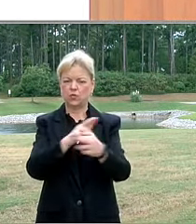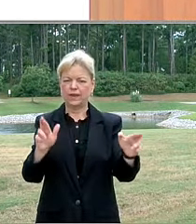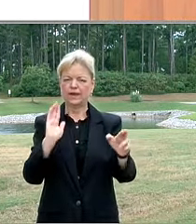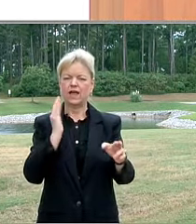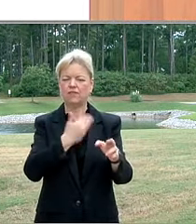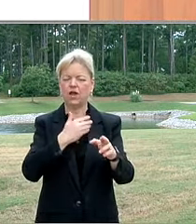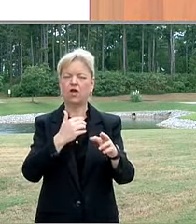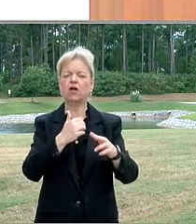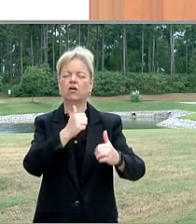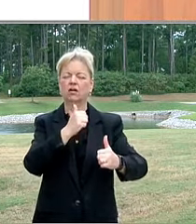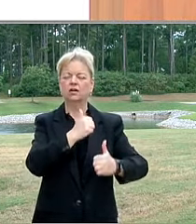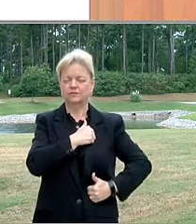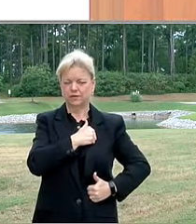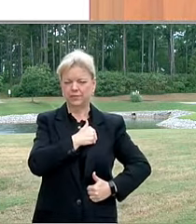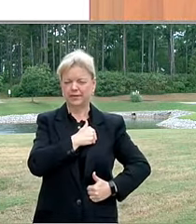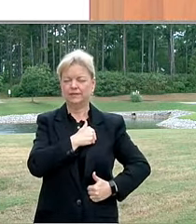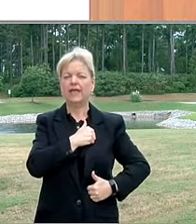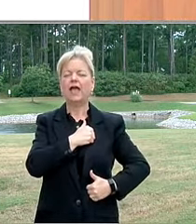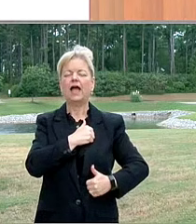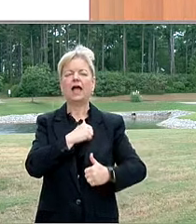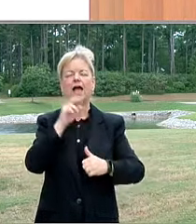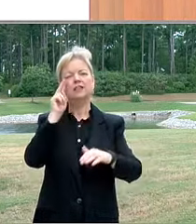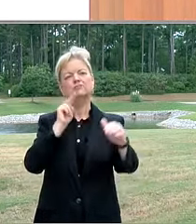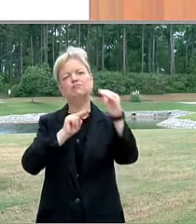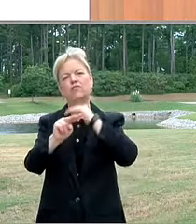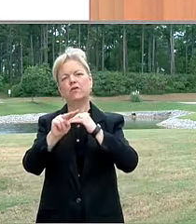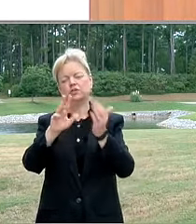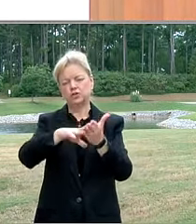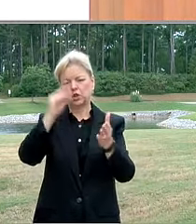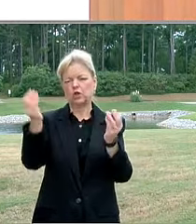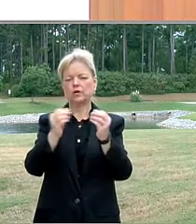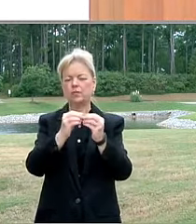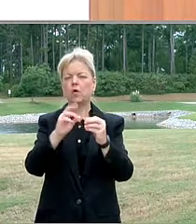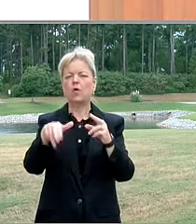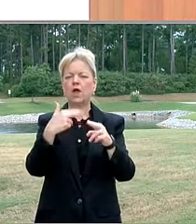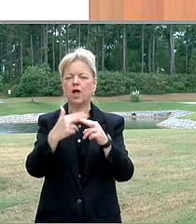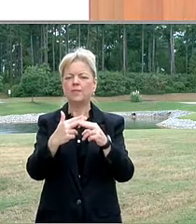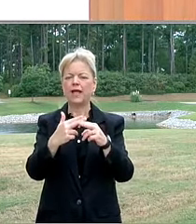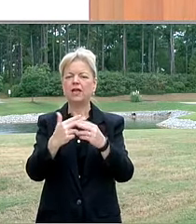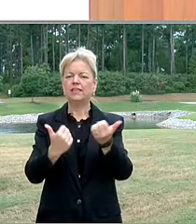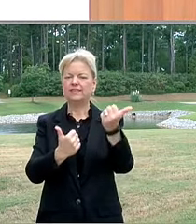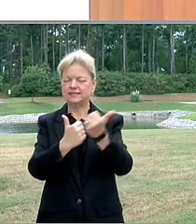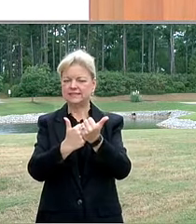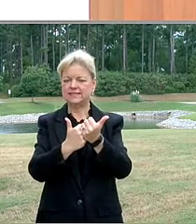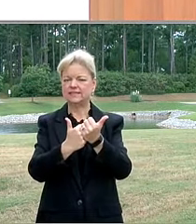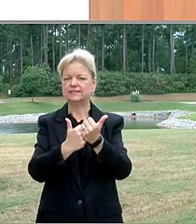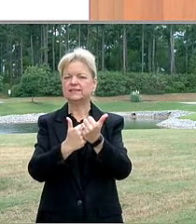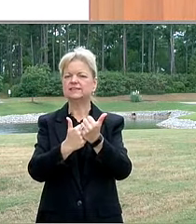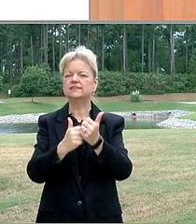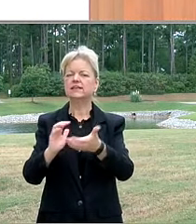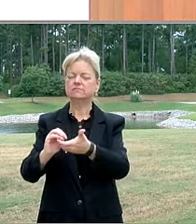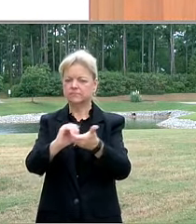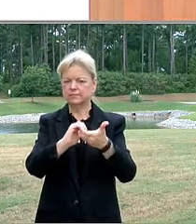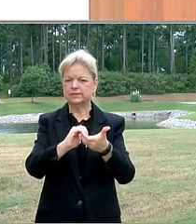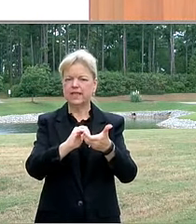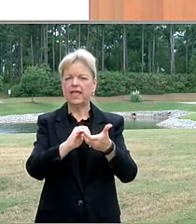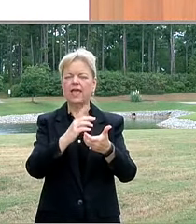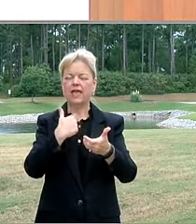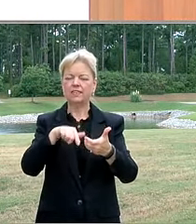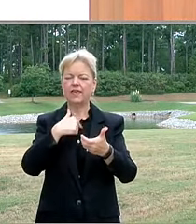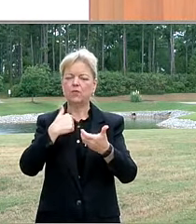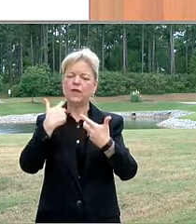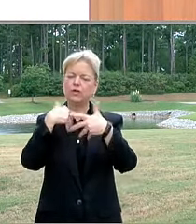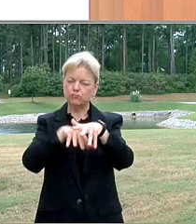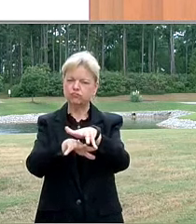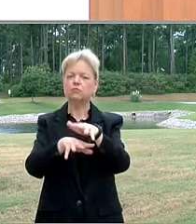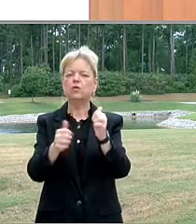Army. I look forward to learning much more about the DoD Security Assistance Enterprise, ensuring we're aligned with the Army's priorities